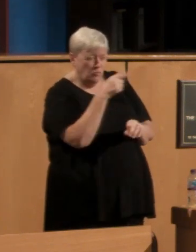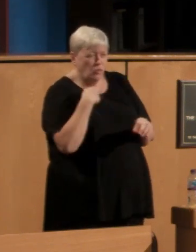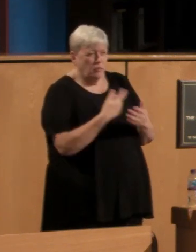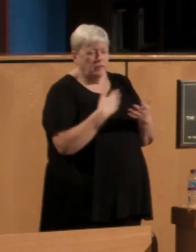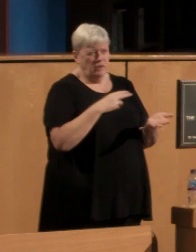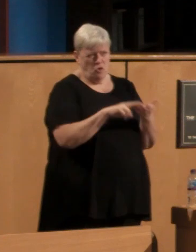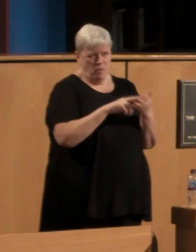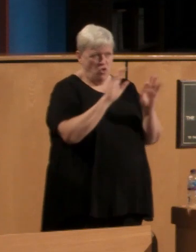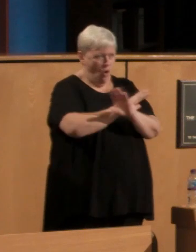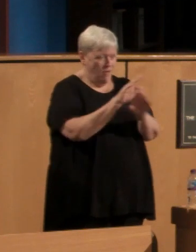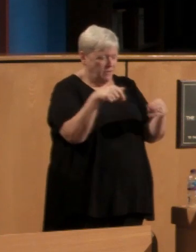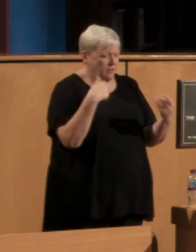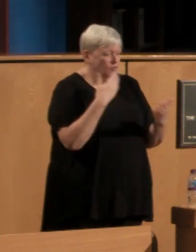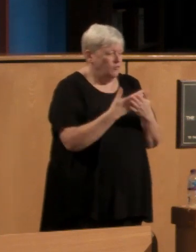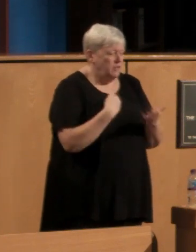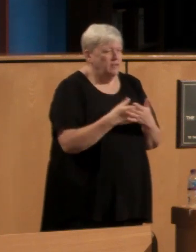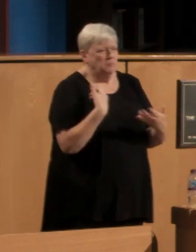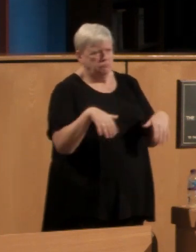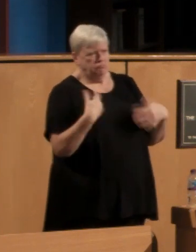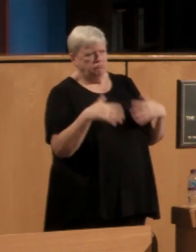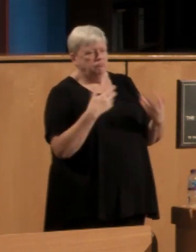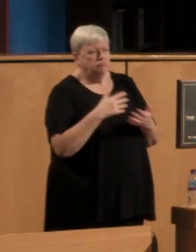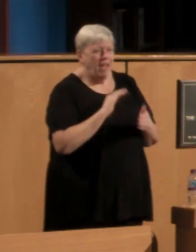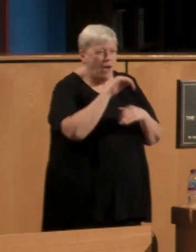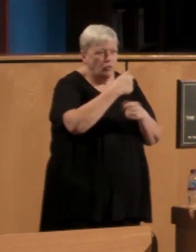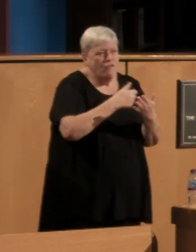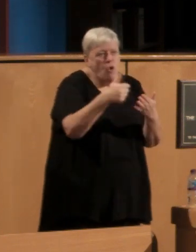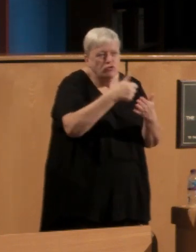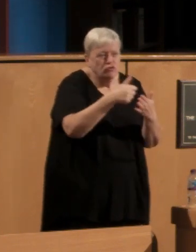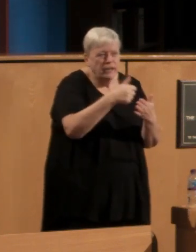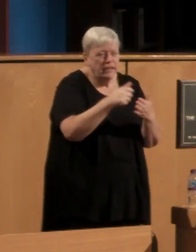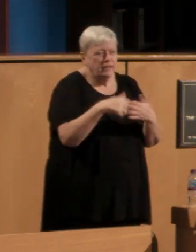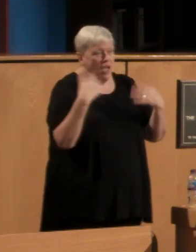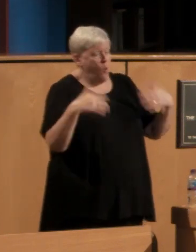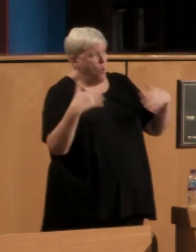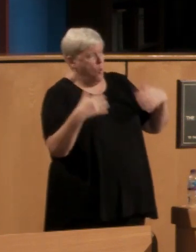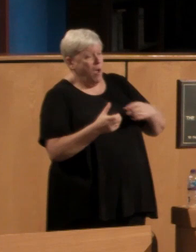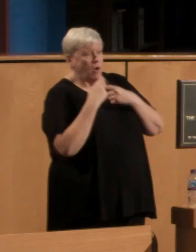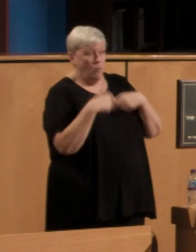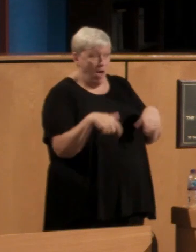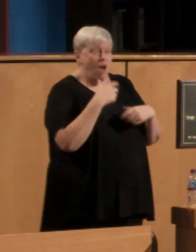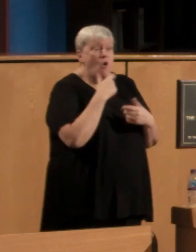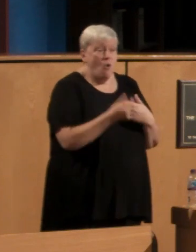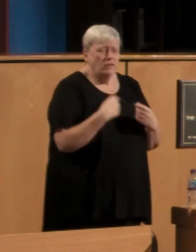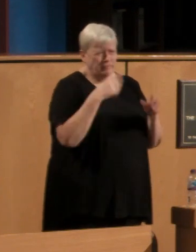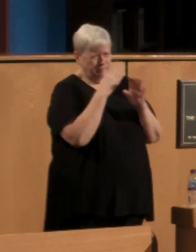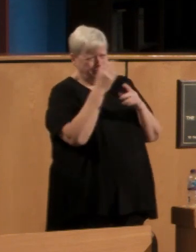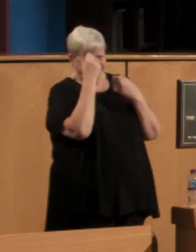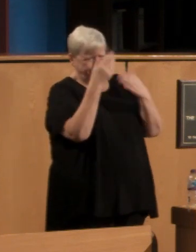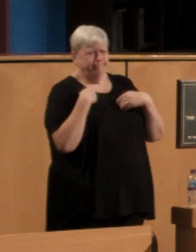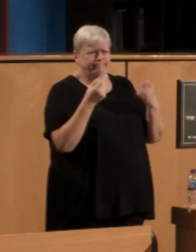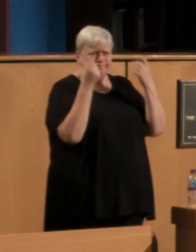abnormal, anomalous, out of the ordinary, extraordinary, mystifying,